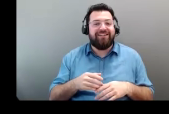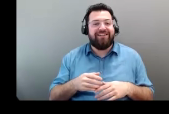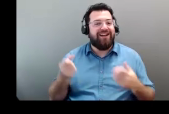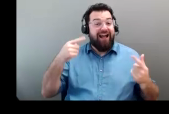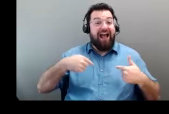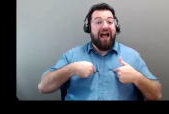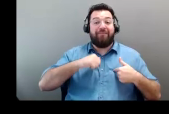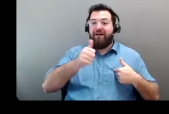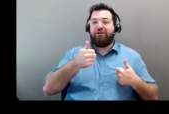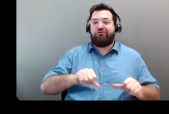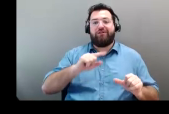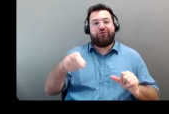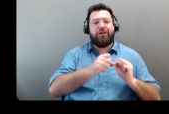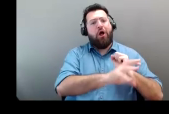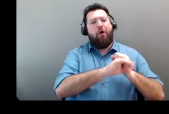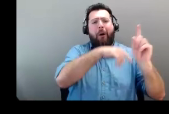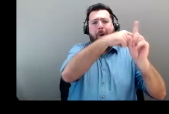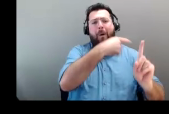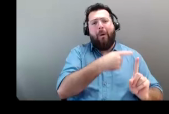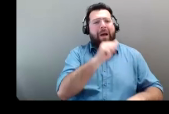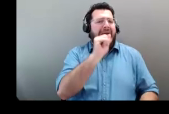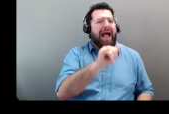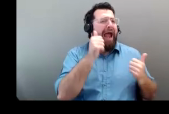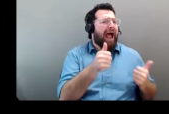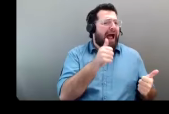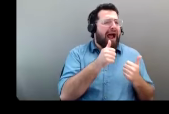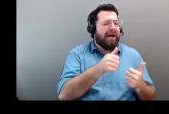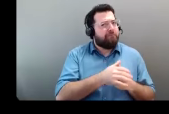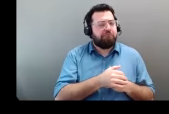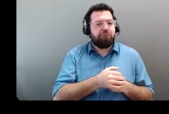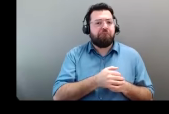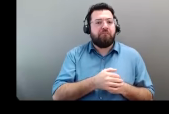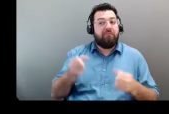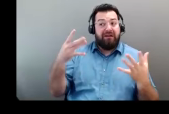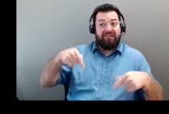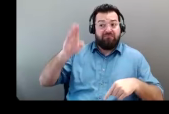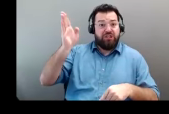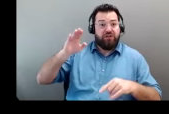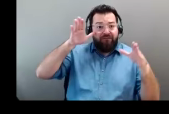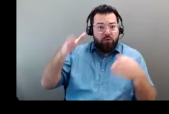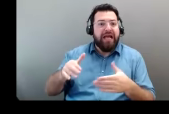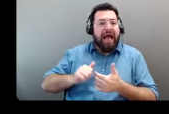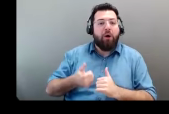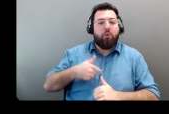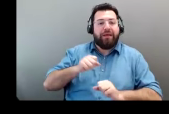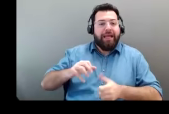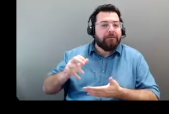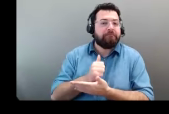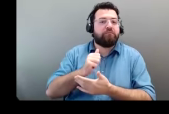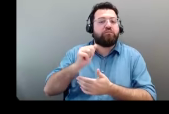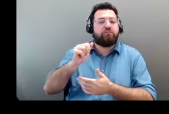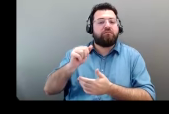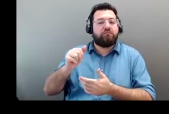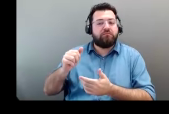to just promote like how good AI is. Like, a lot of it is, what we're focusing on is how we can work with AI and some of